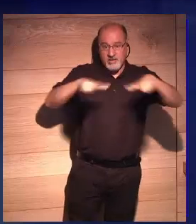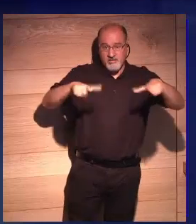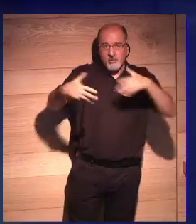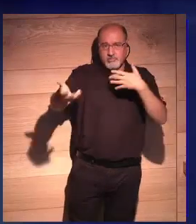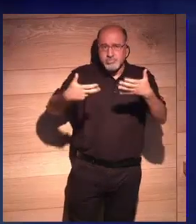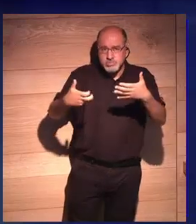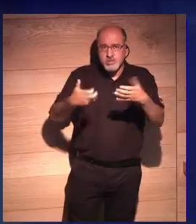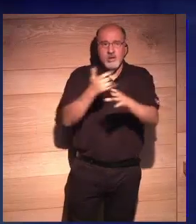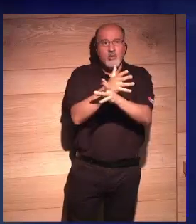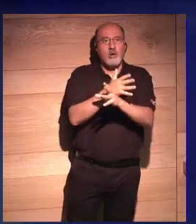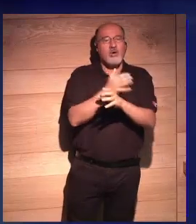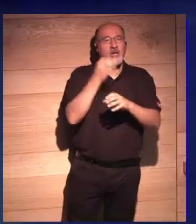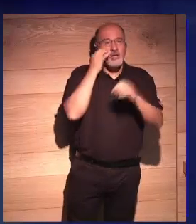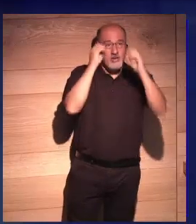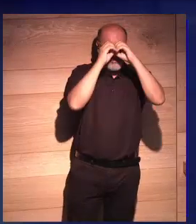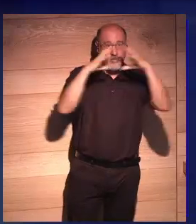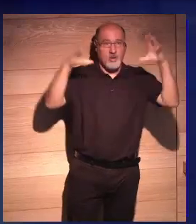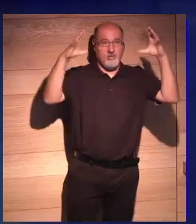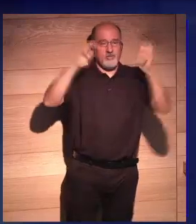and makes every